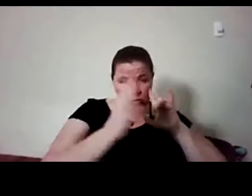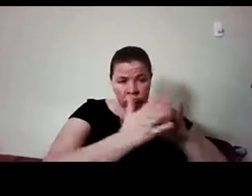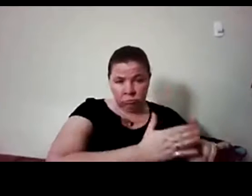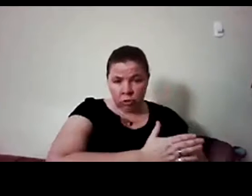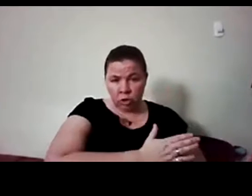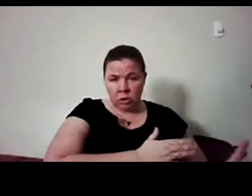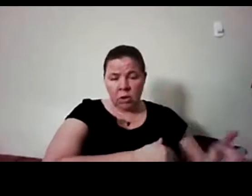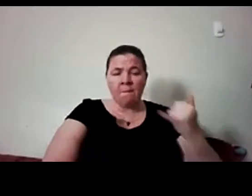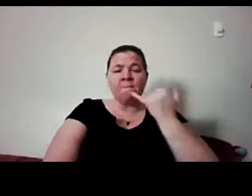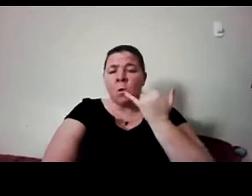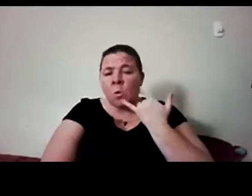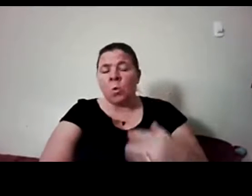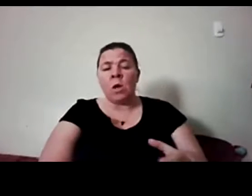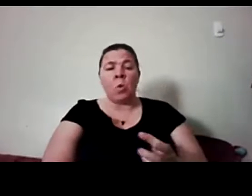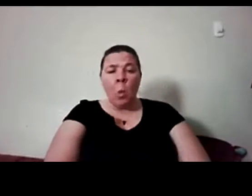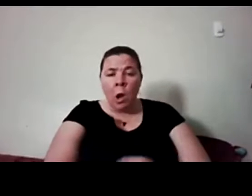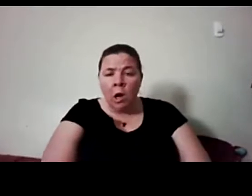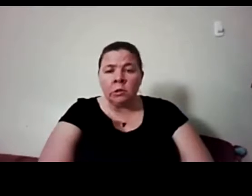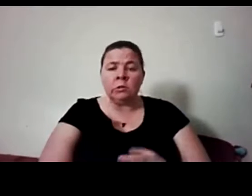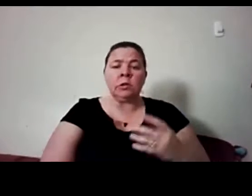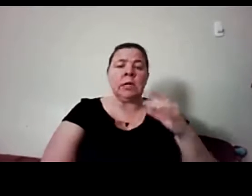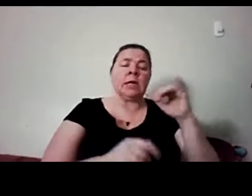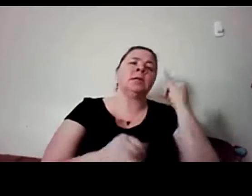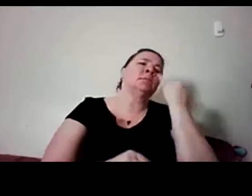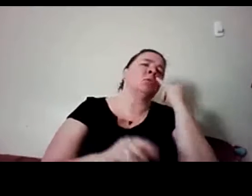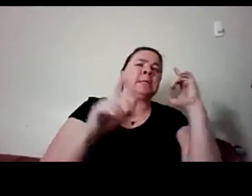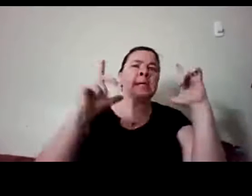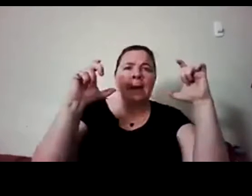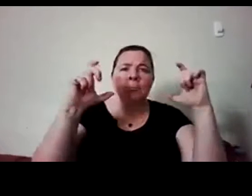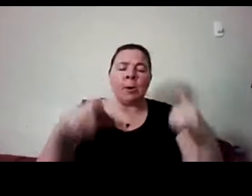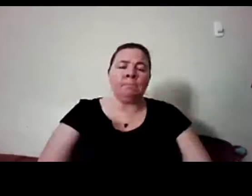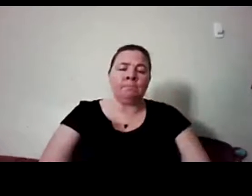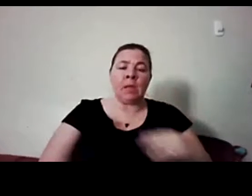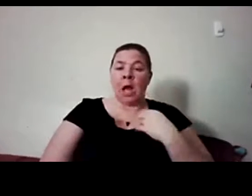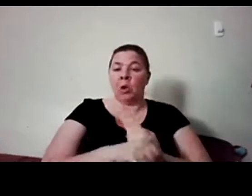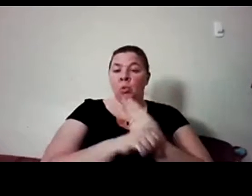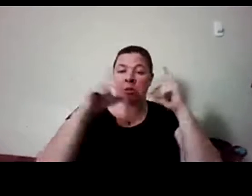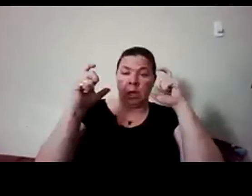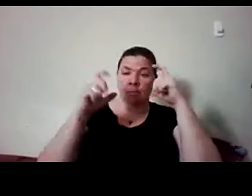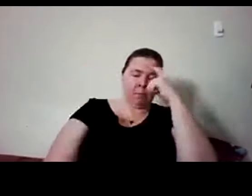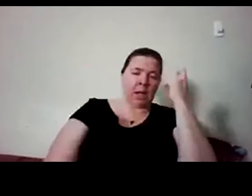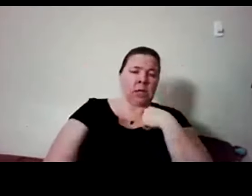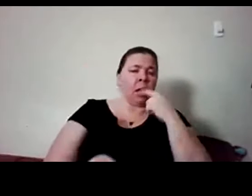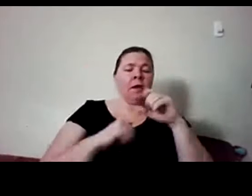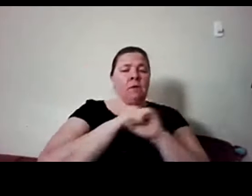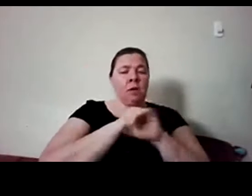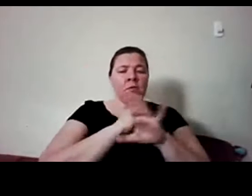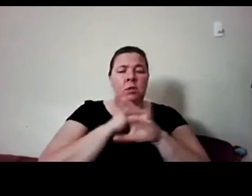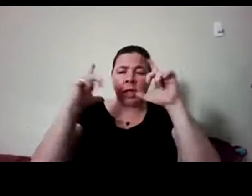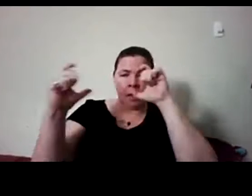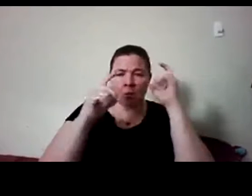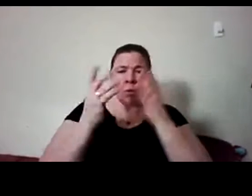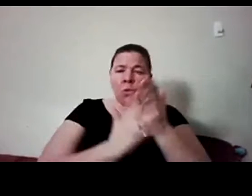watch, it could be anything. But let's say a camera. Now, I just use camera because I do advertise my cameras through